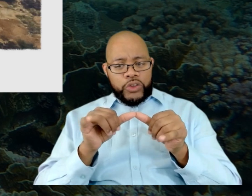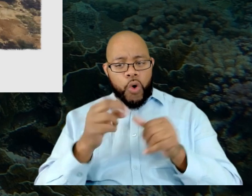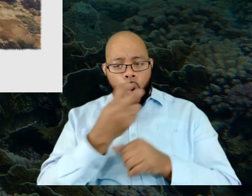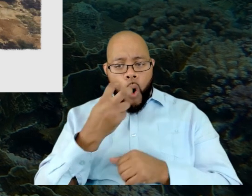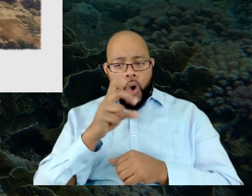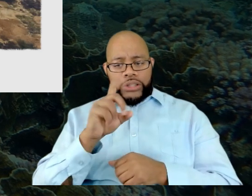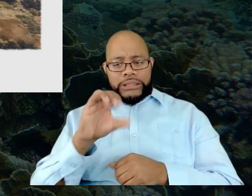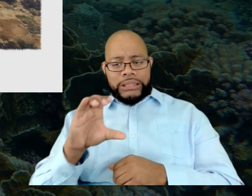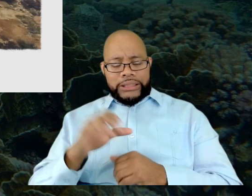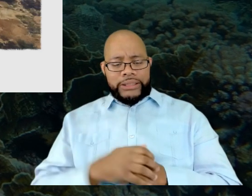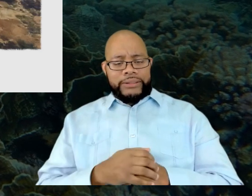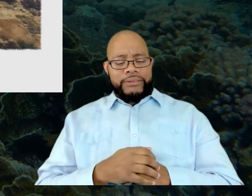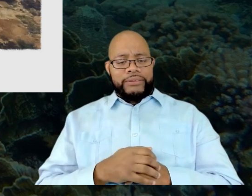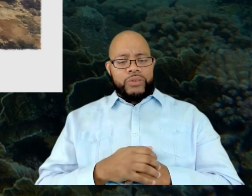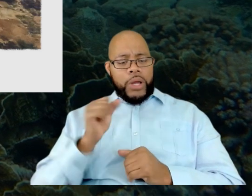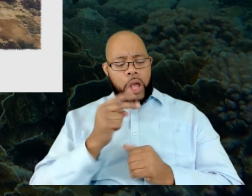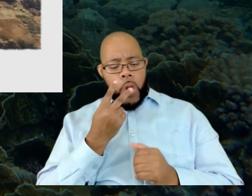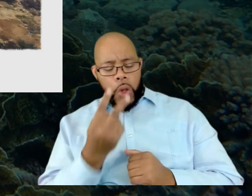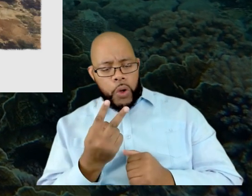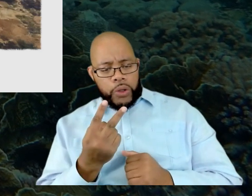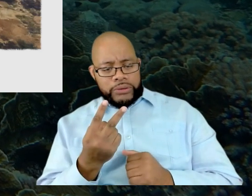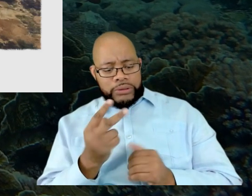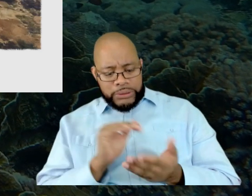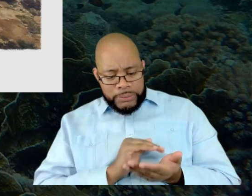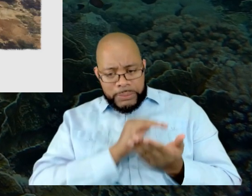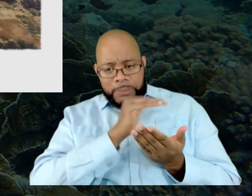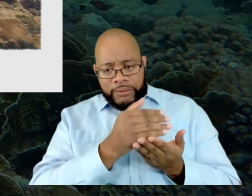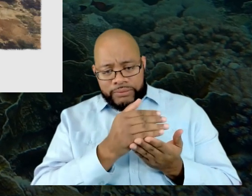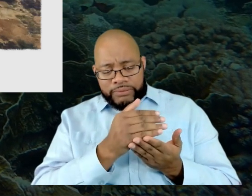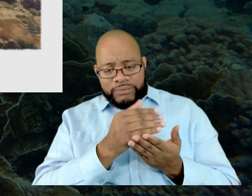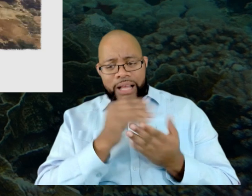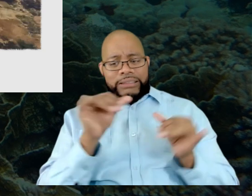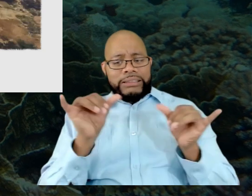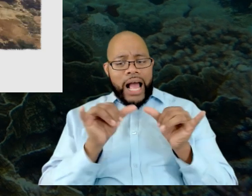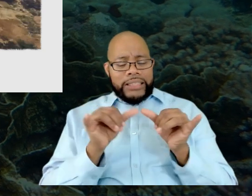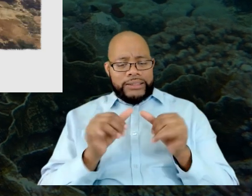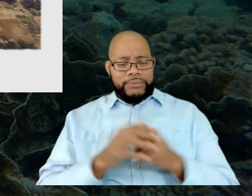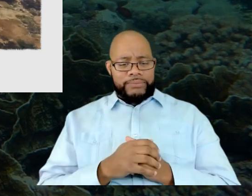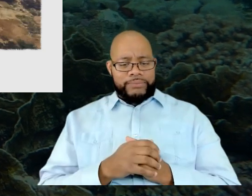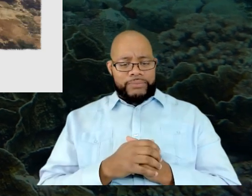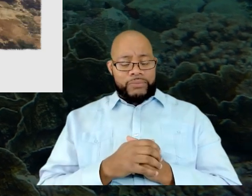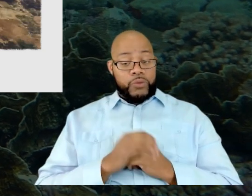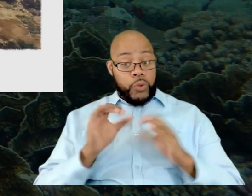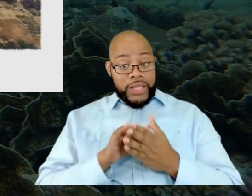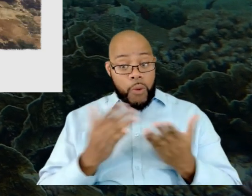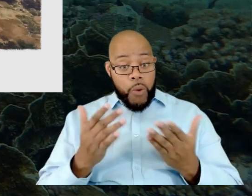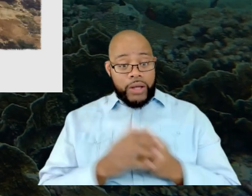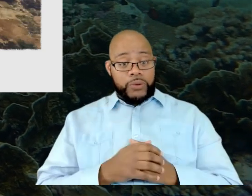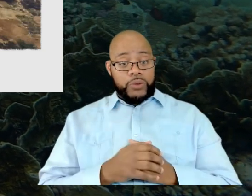where we could look at abundance and sizes. And we did this at